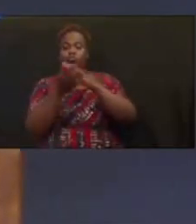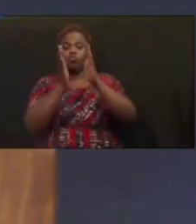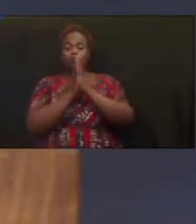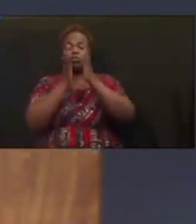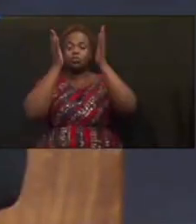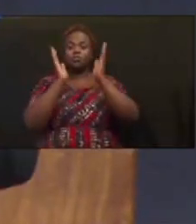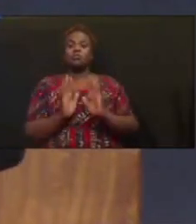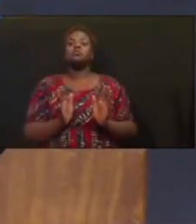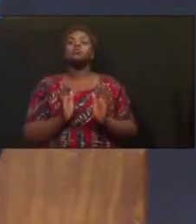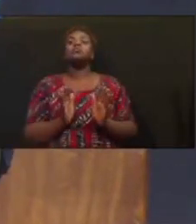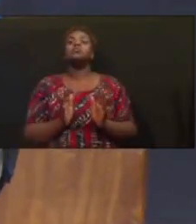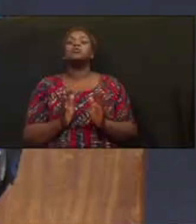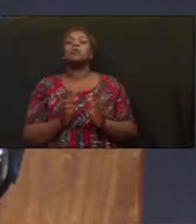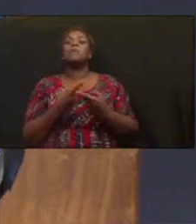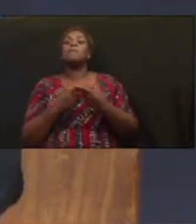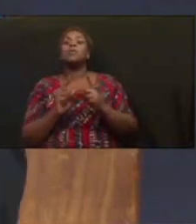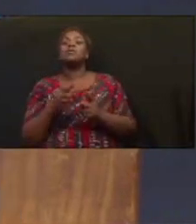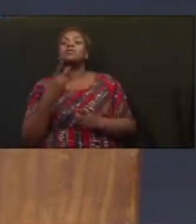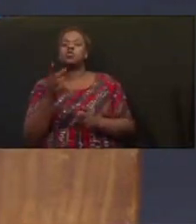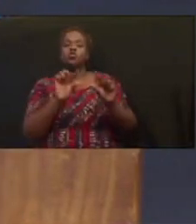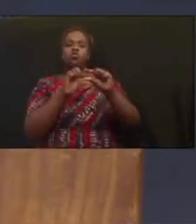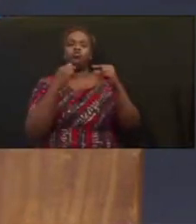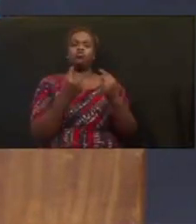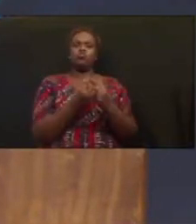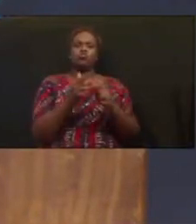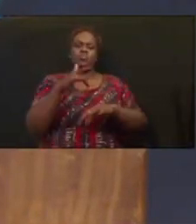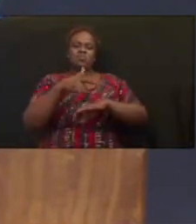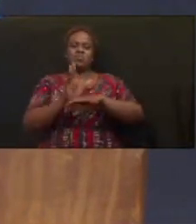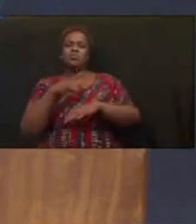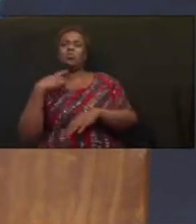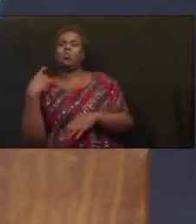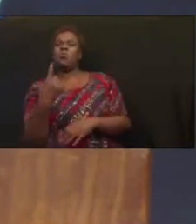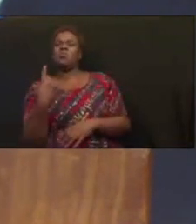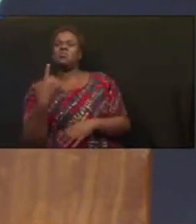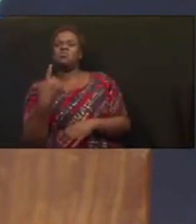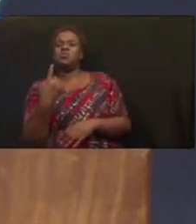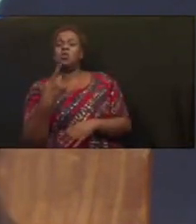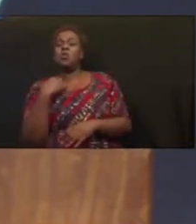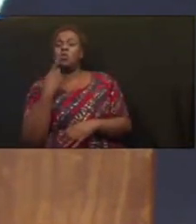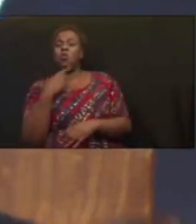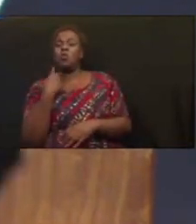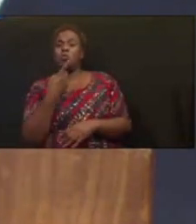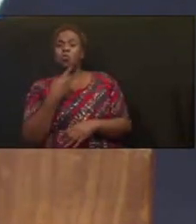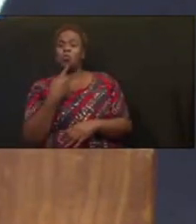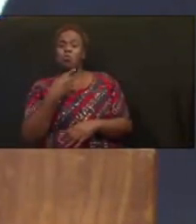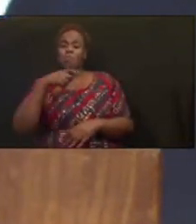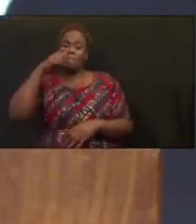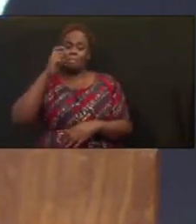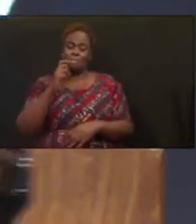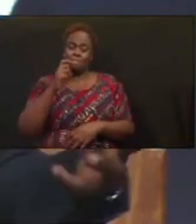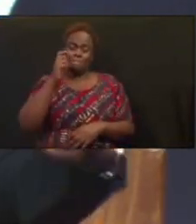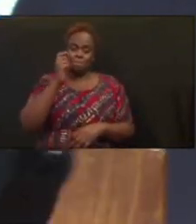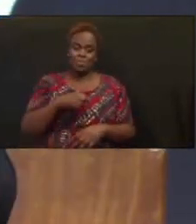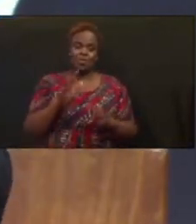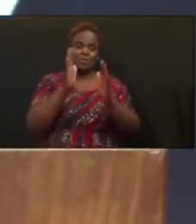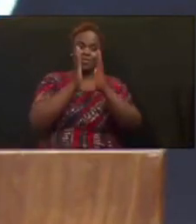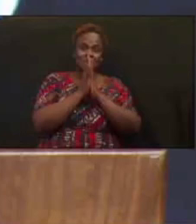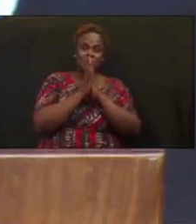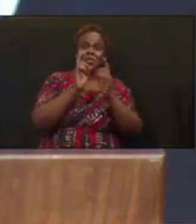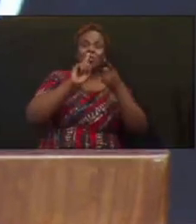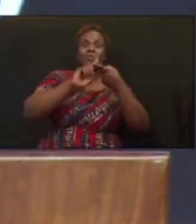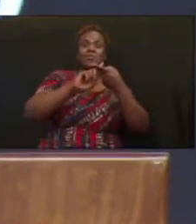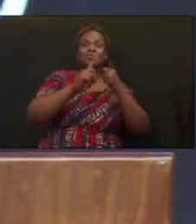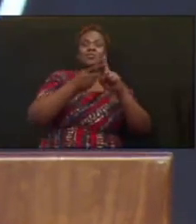group, the sent ones. And for these ones, it will take more than prayer. In addition to prayer, they would need to outsource